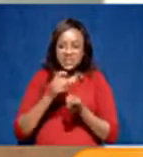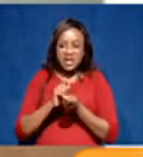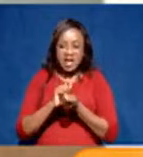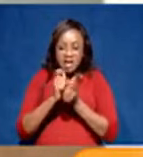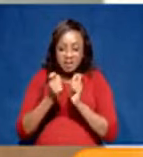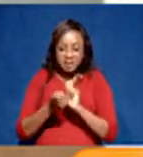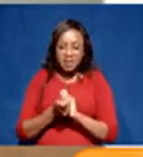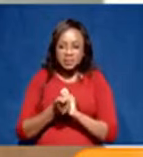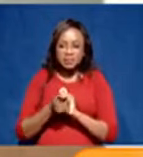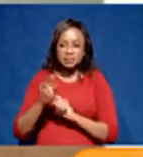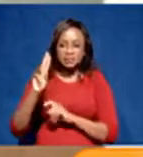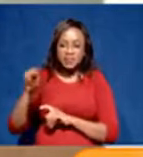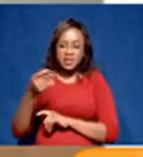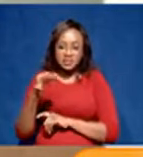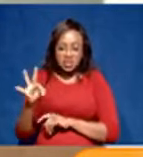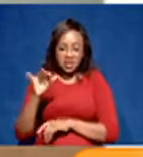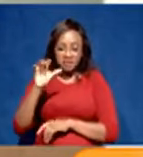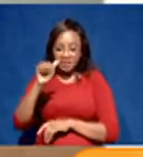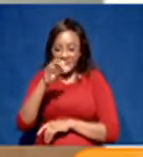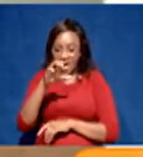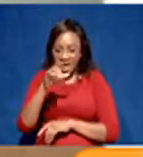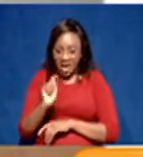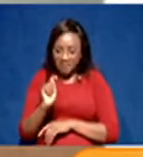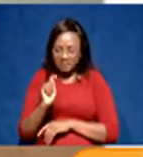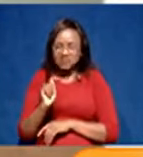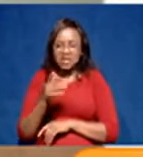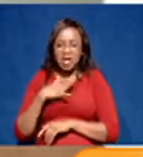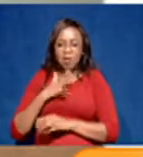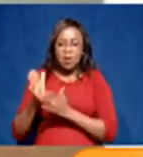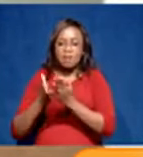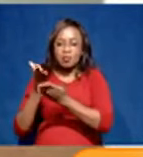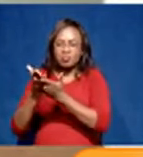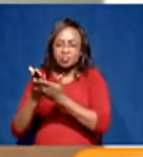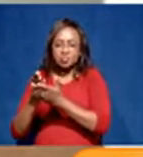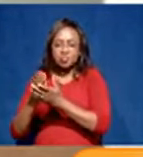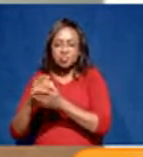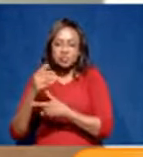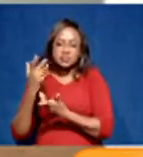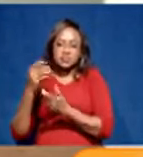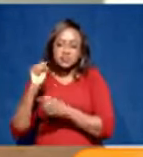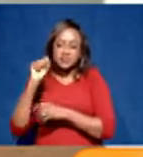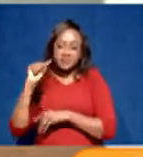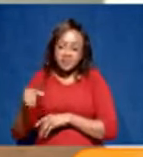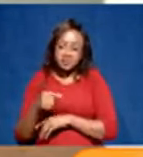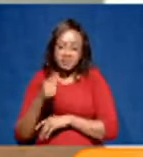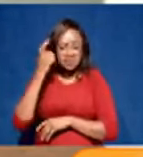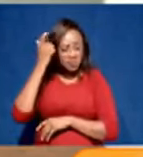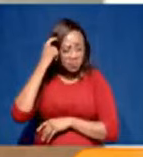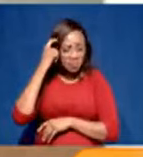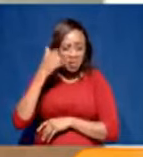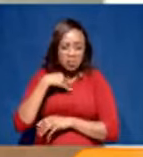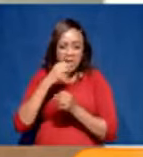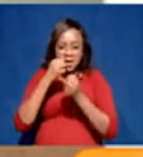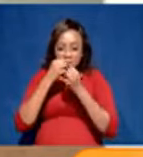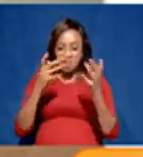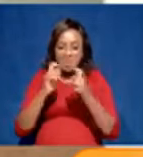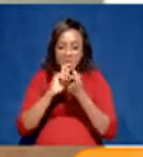our proposal was 5,000 shillings. Now, this is a new law. Remember, we had done amendments and gone up to the